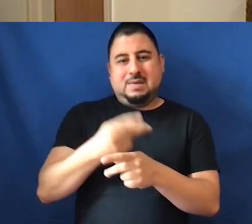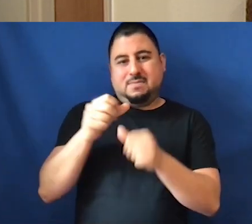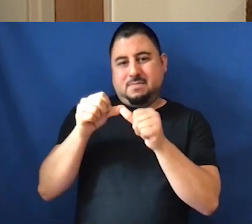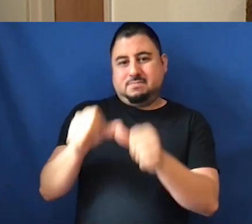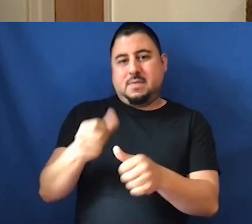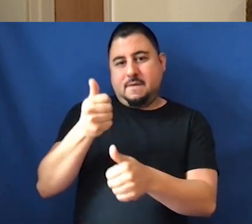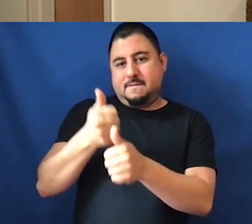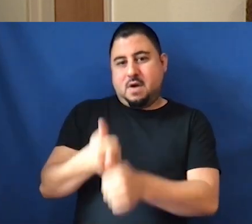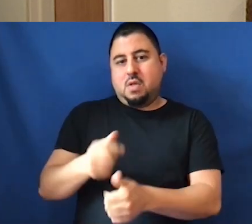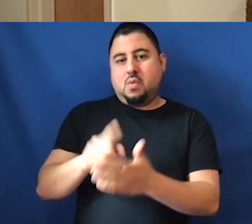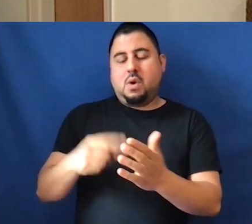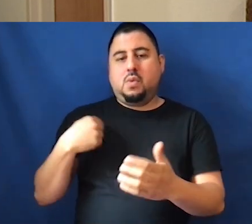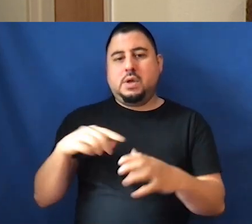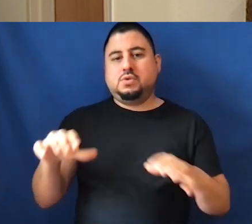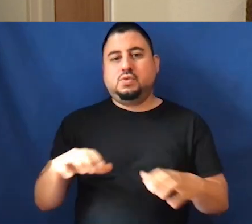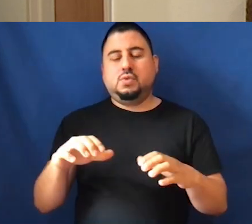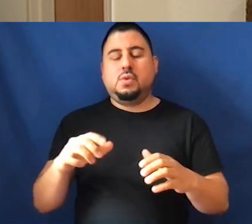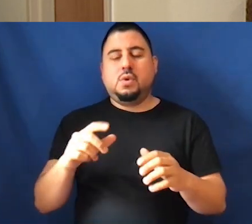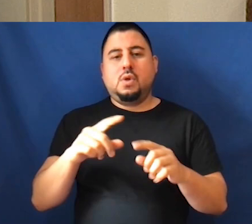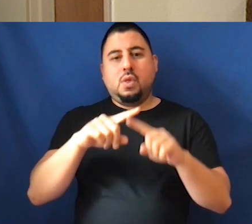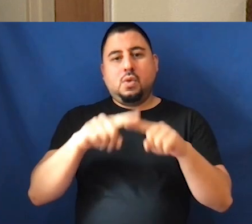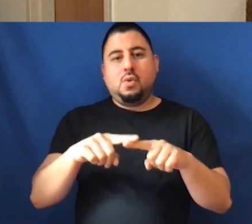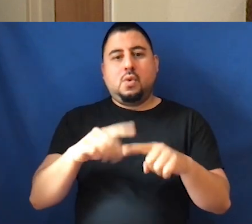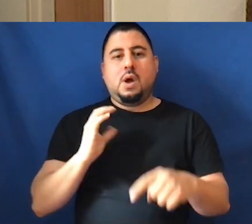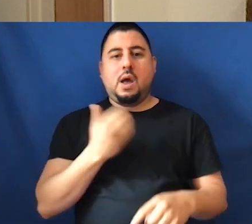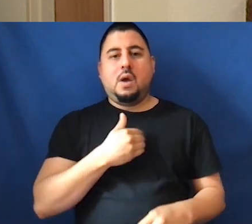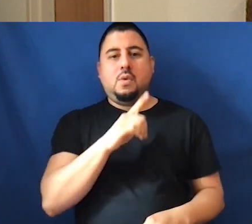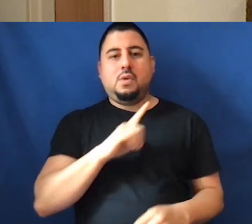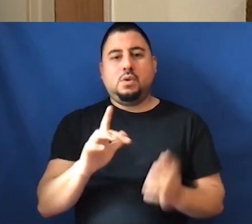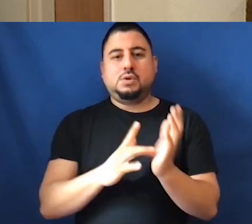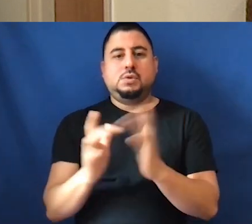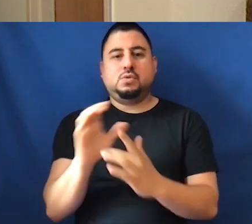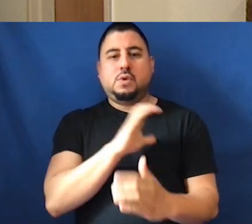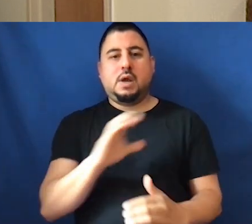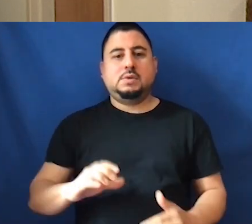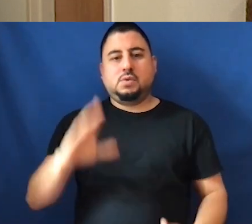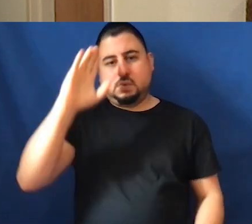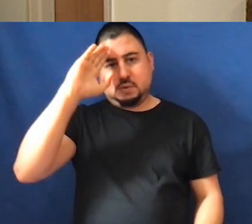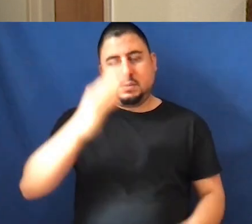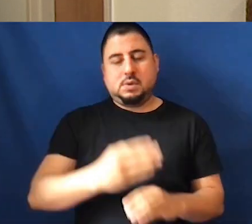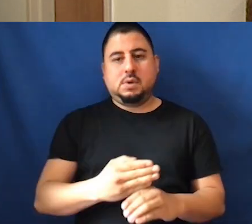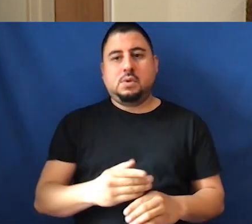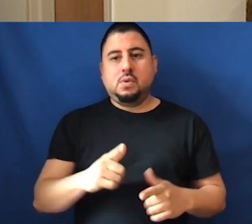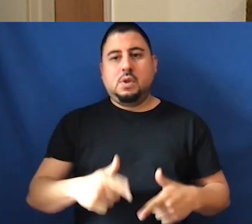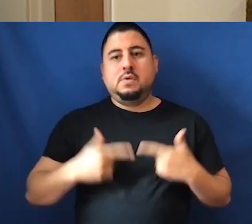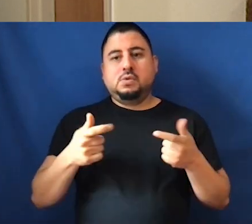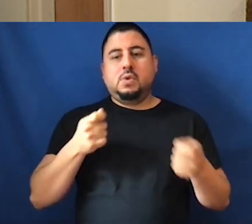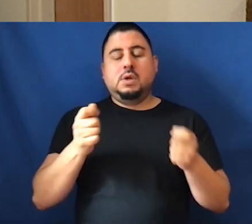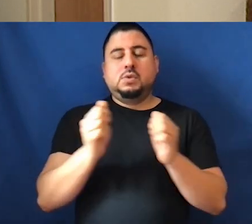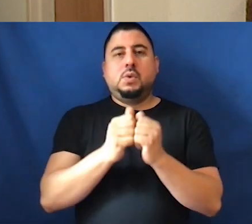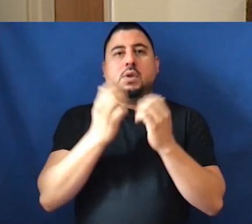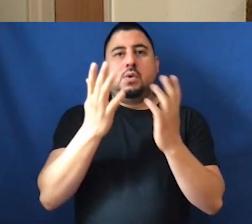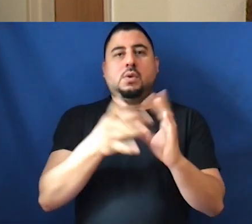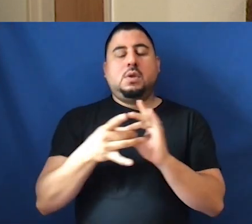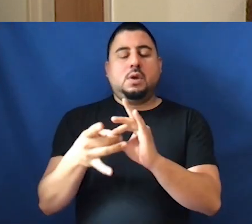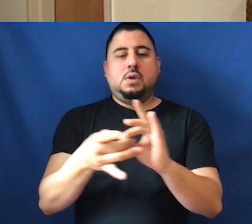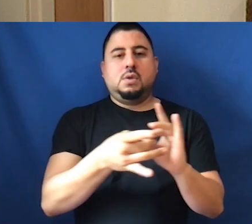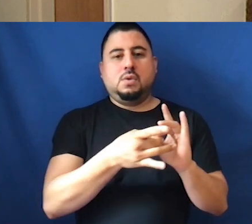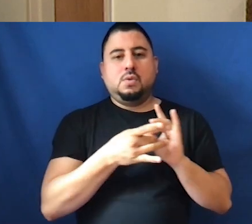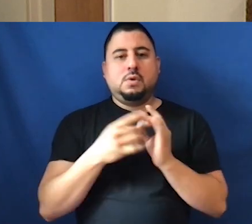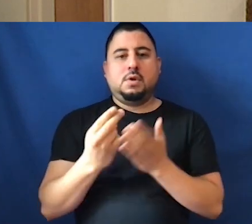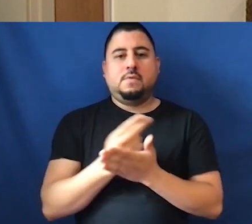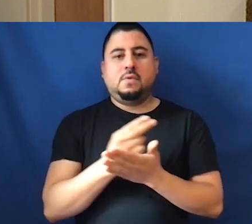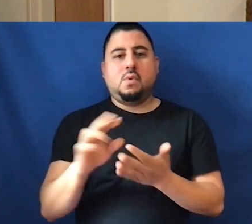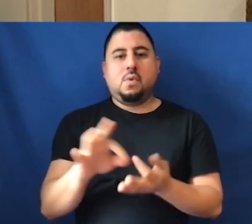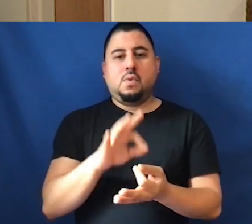what we do. Through our Lord Jesus Christ, your Son, who lives and reigns with you in